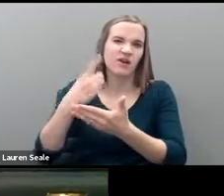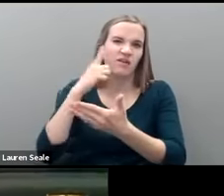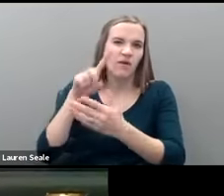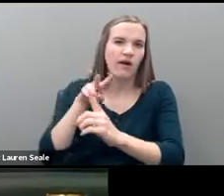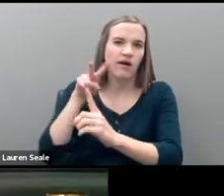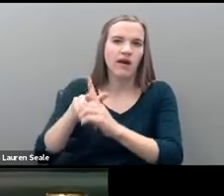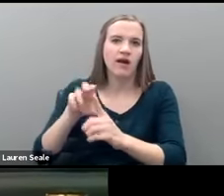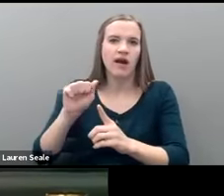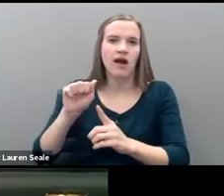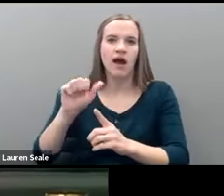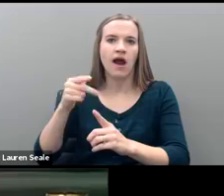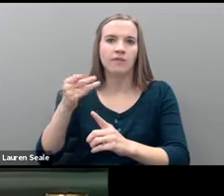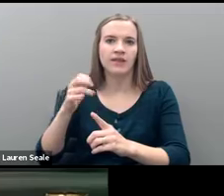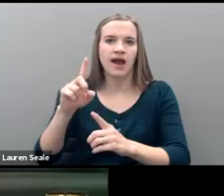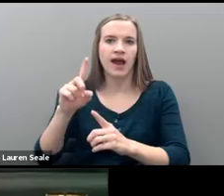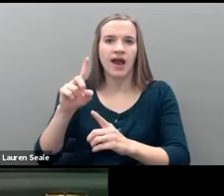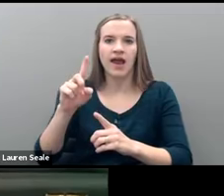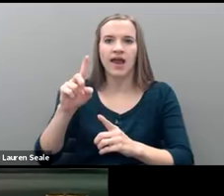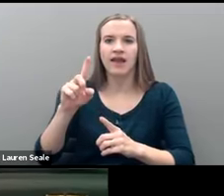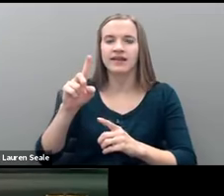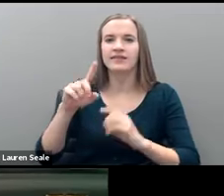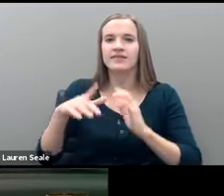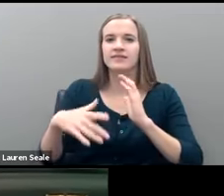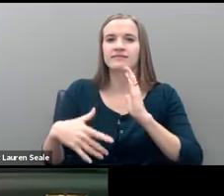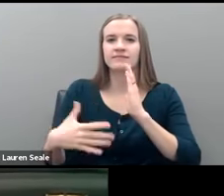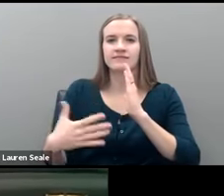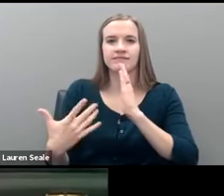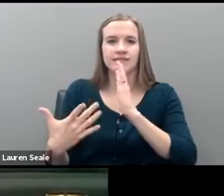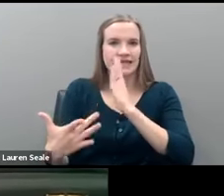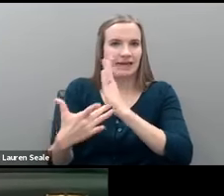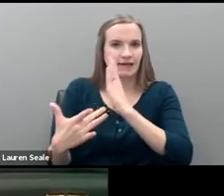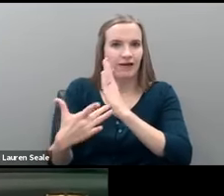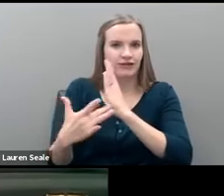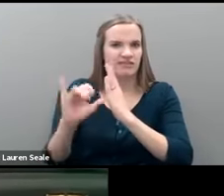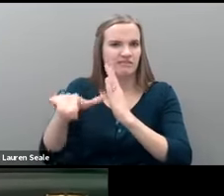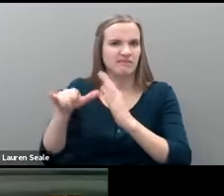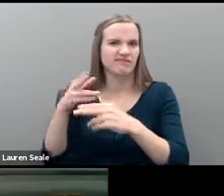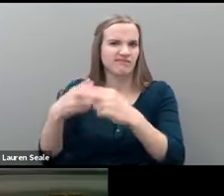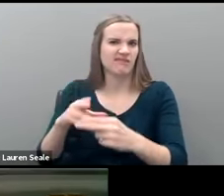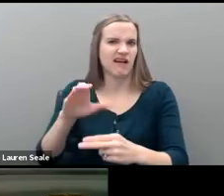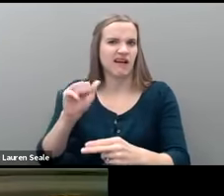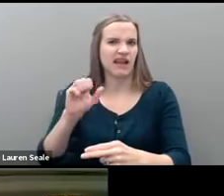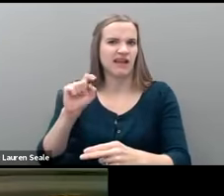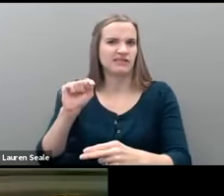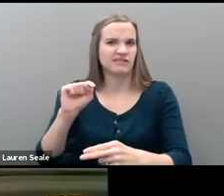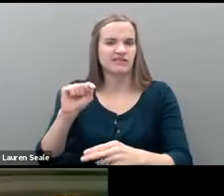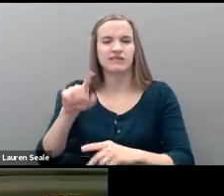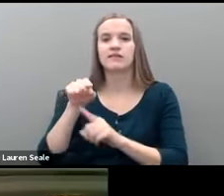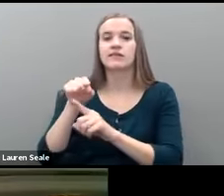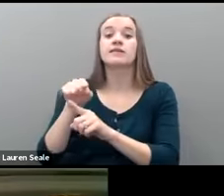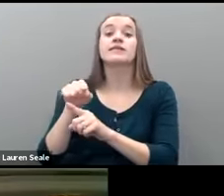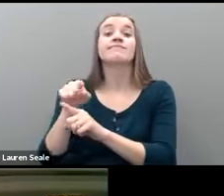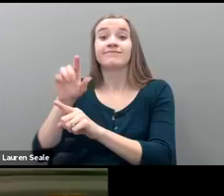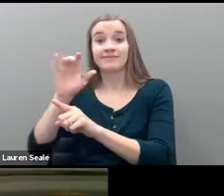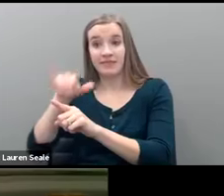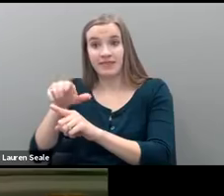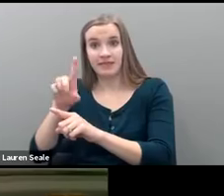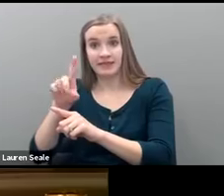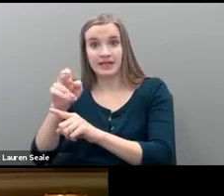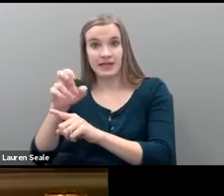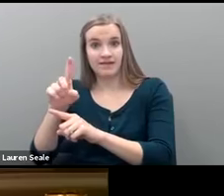and came up with the concept of universal design for learning. They met. He met with Ronald